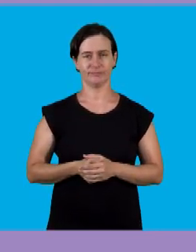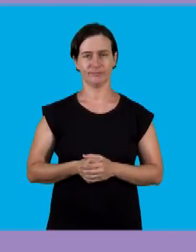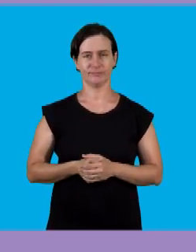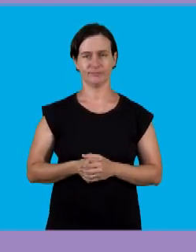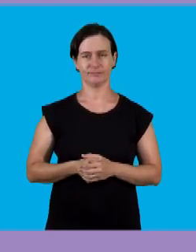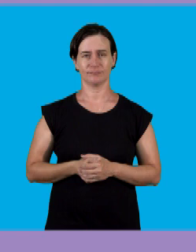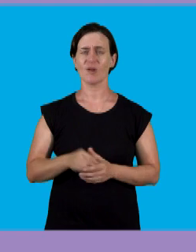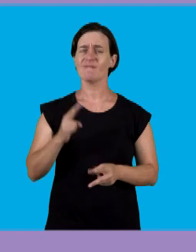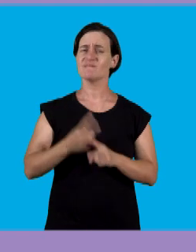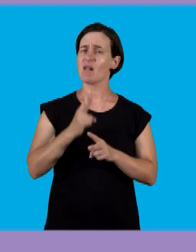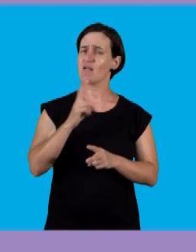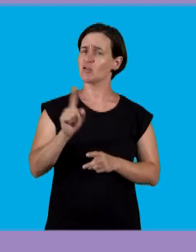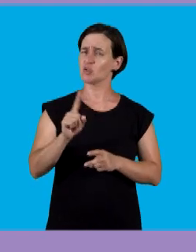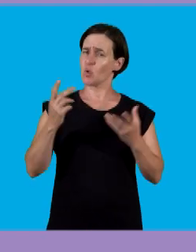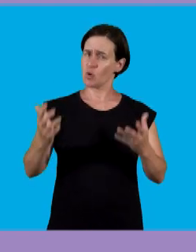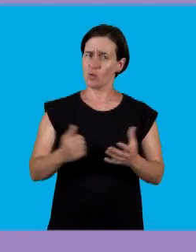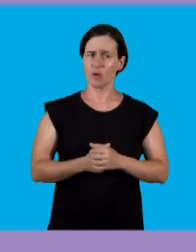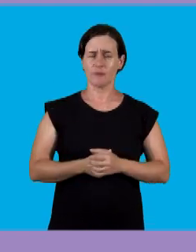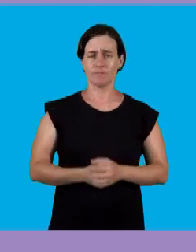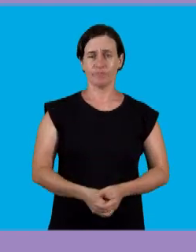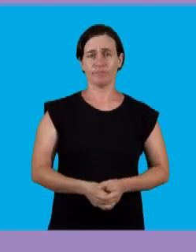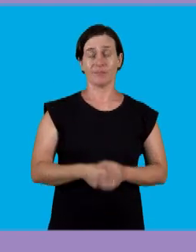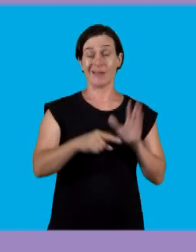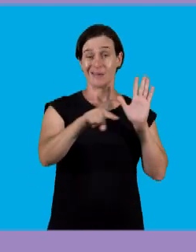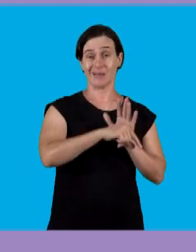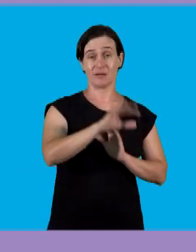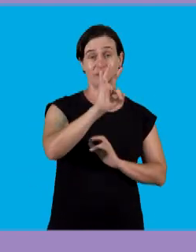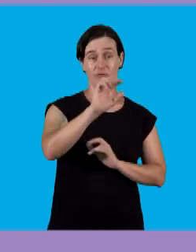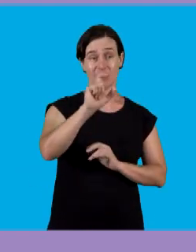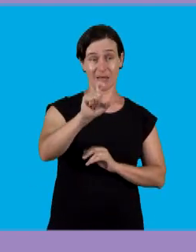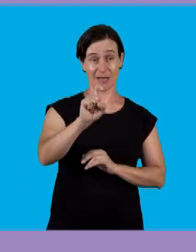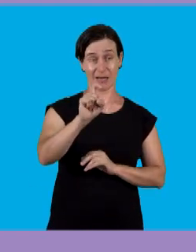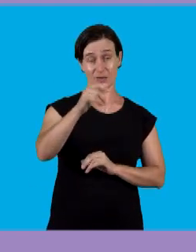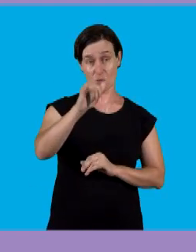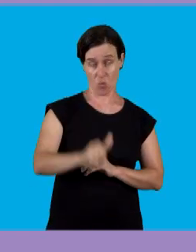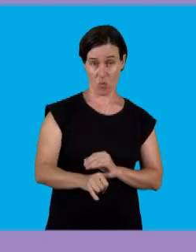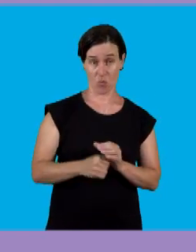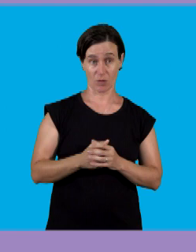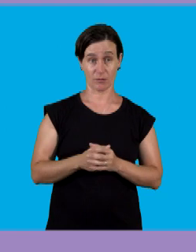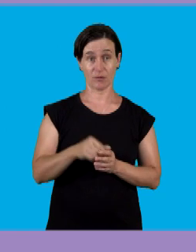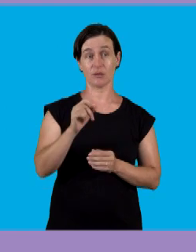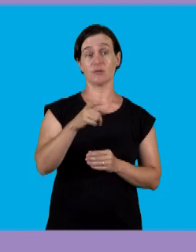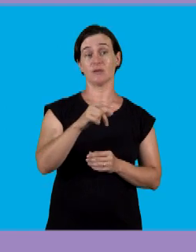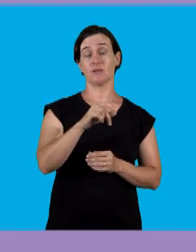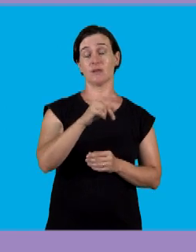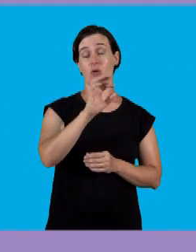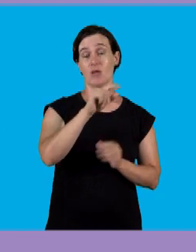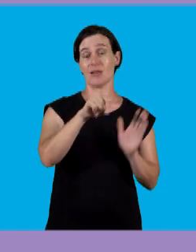1. So what is our final answer going to be? It's going to be a negative 3 x squared